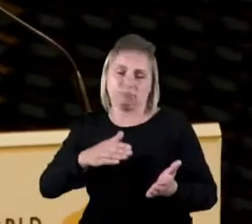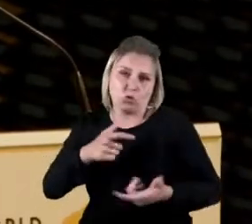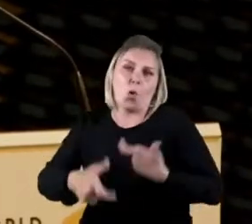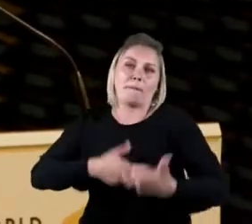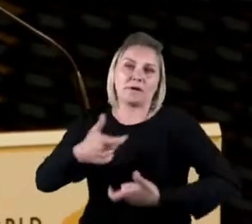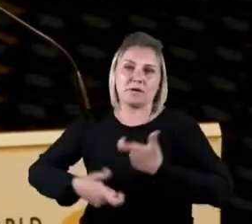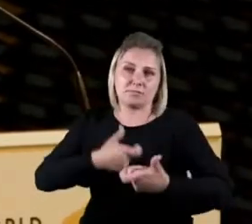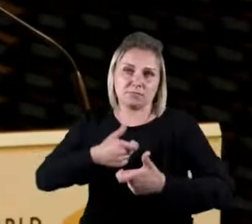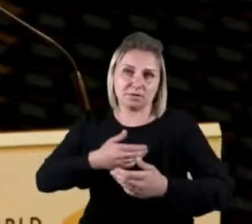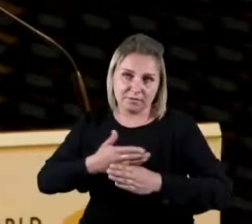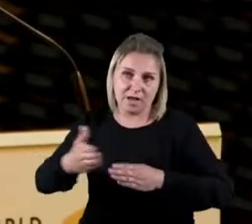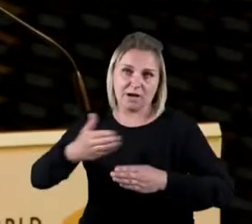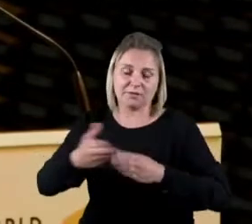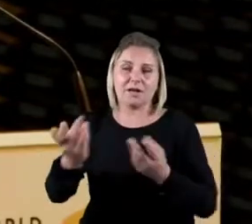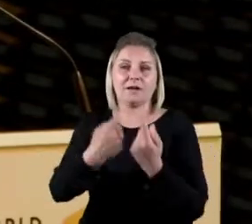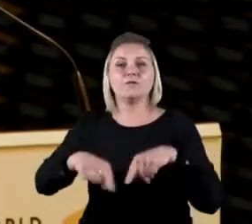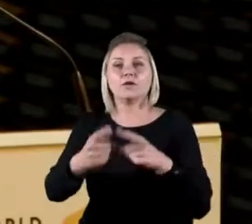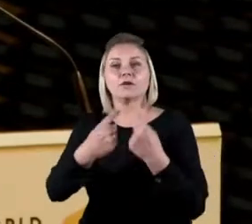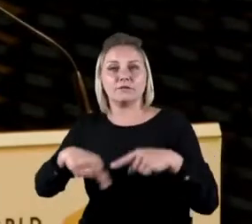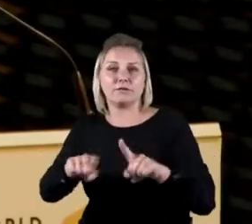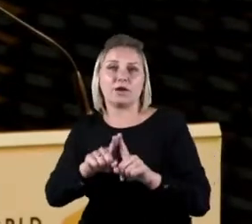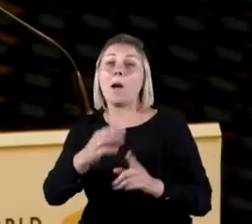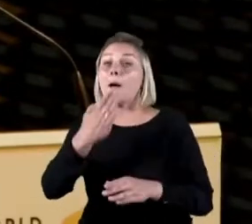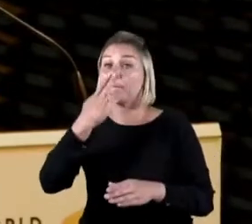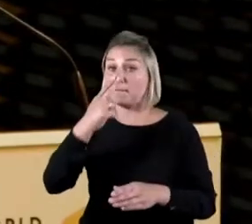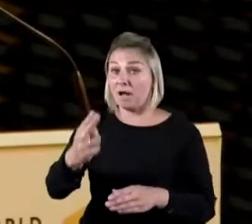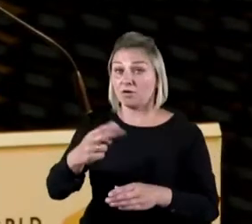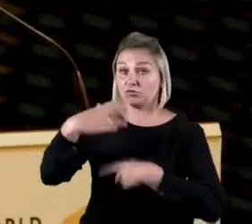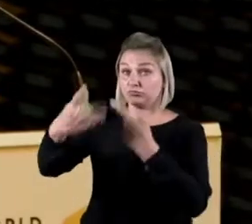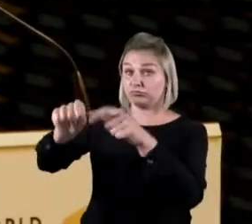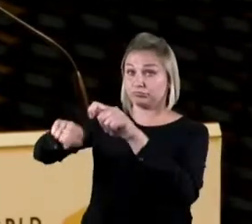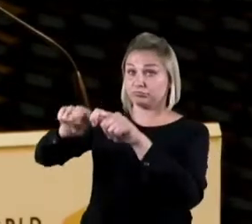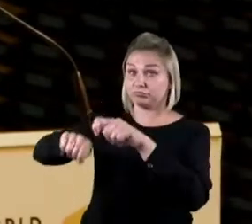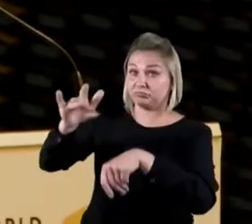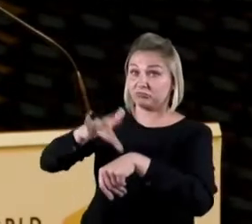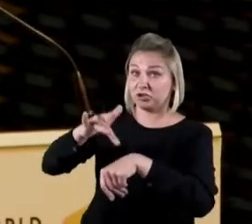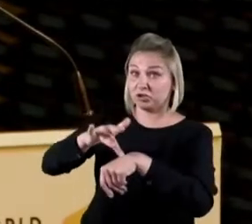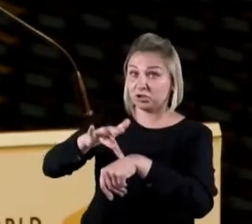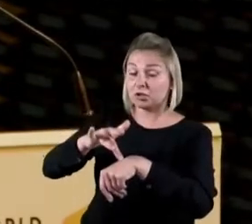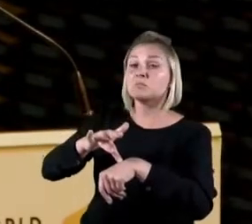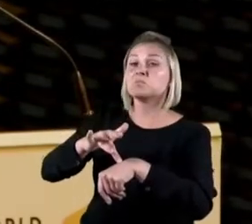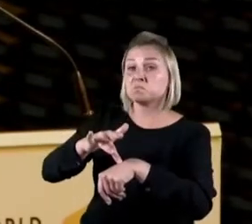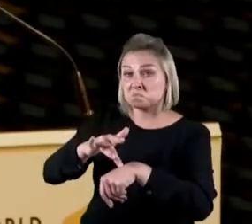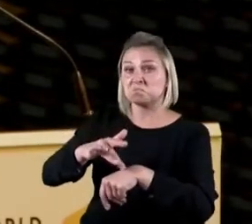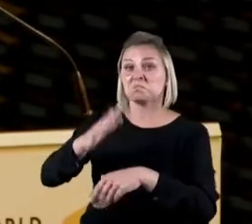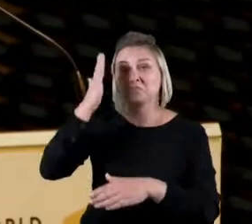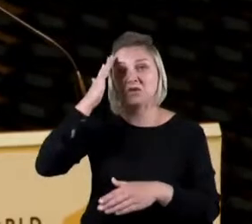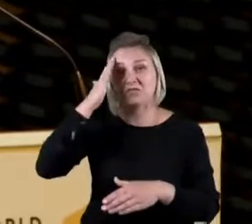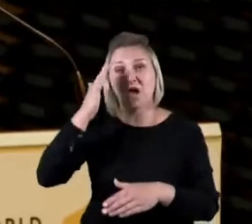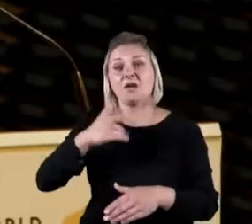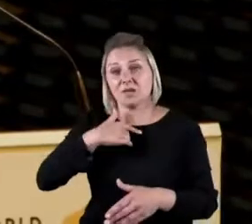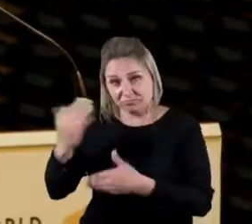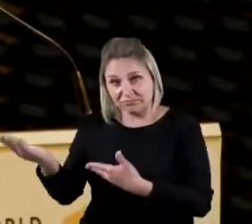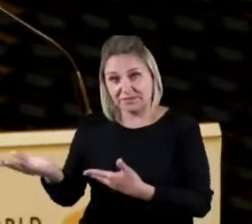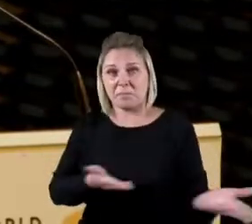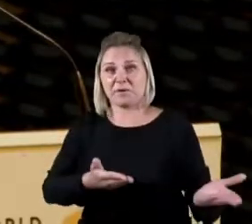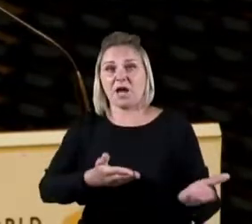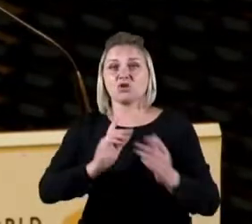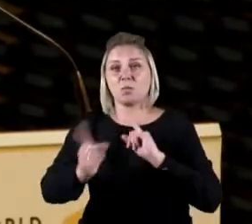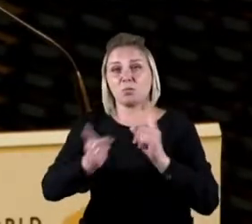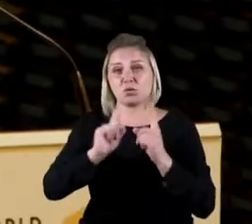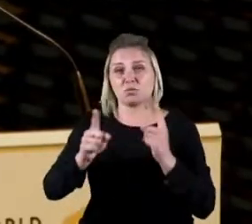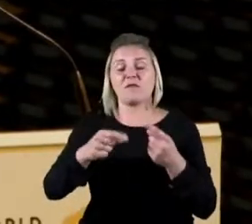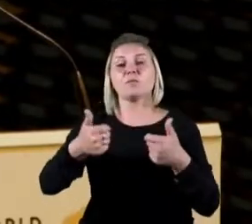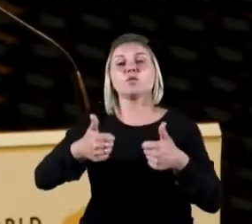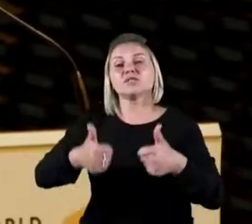our responses and our data and our research. If you'd like to know more about our work specifically, come and see us at our stand, 31. There is the Global Compact, the